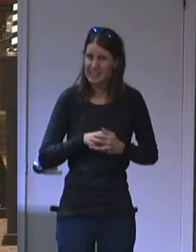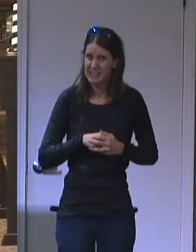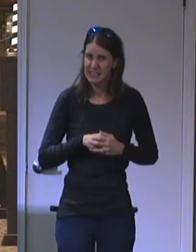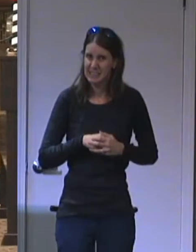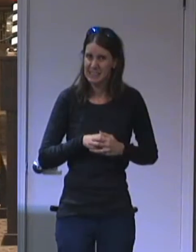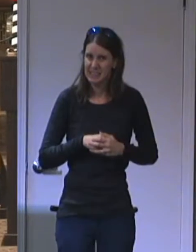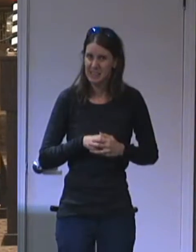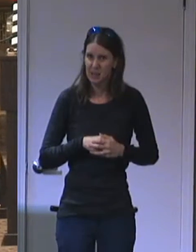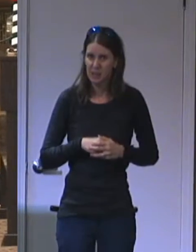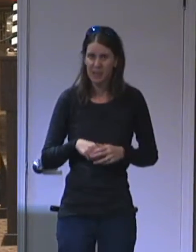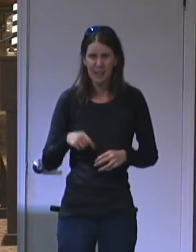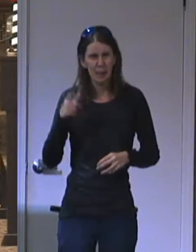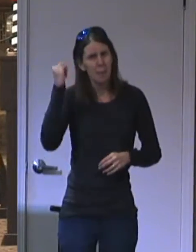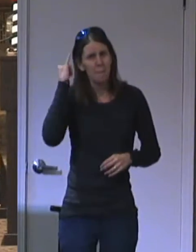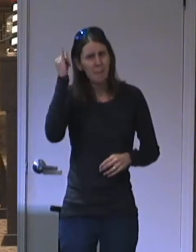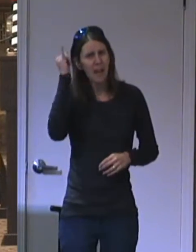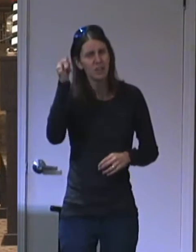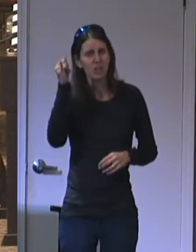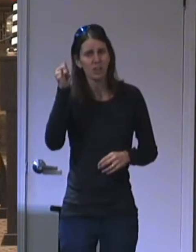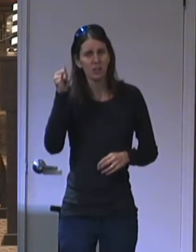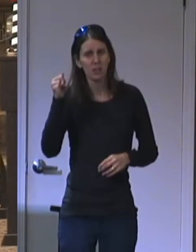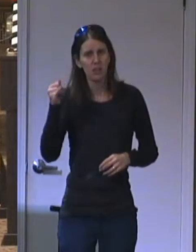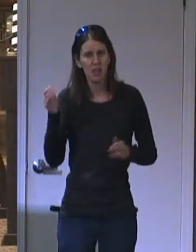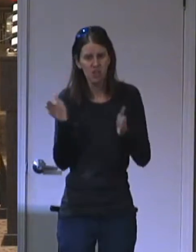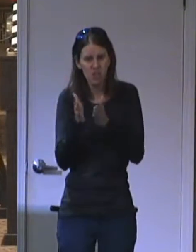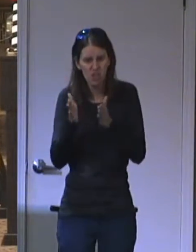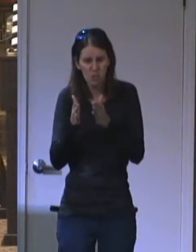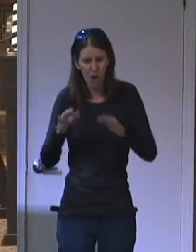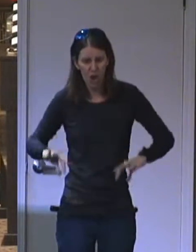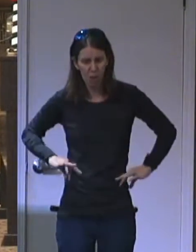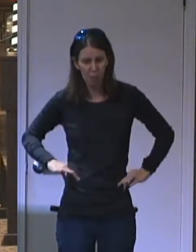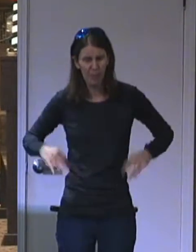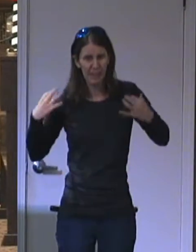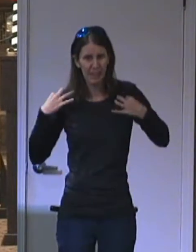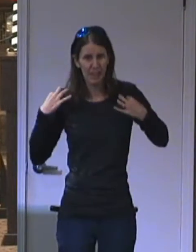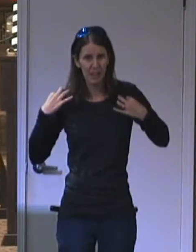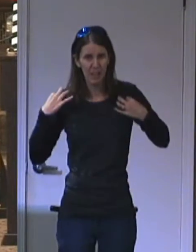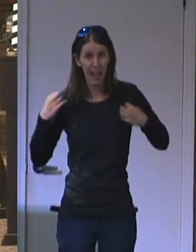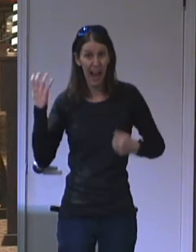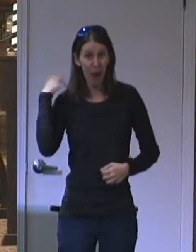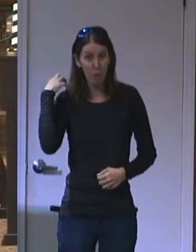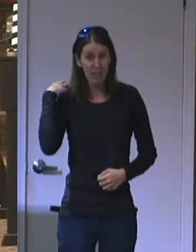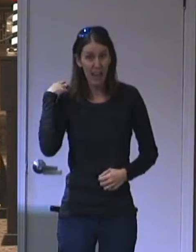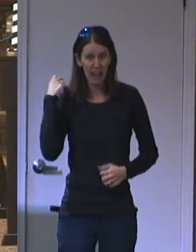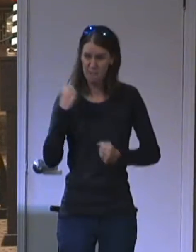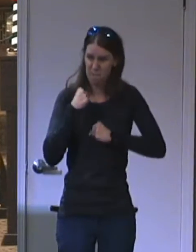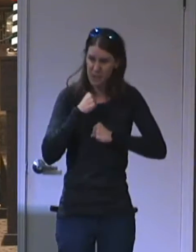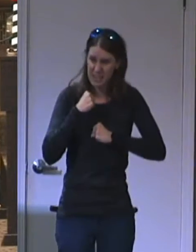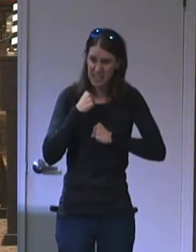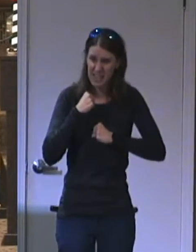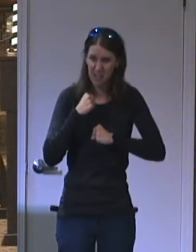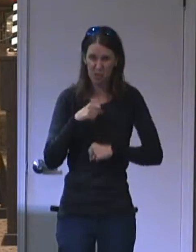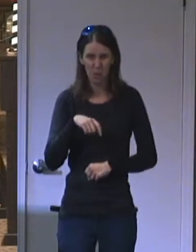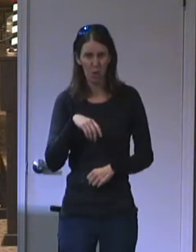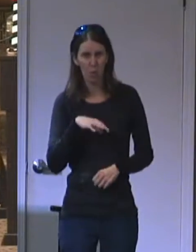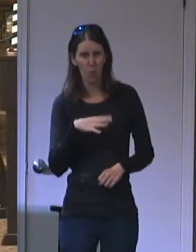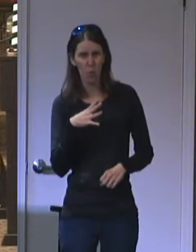She's in wet clothes, thin wet clothes, in the 30s, freezing.